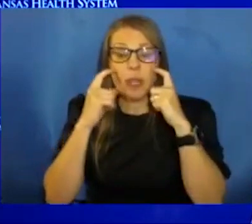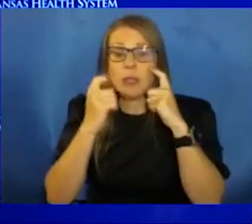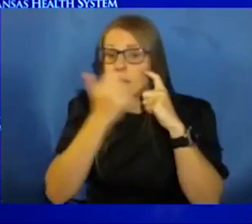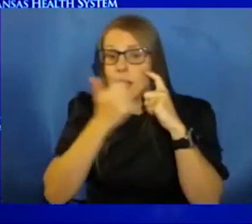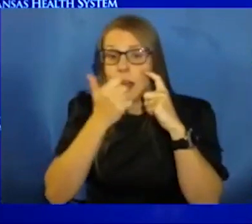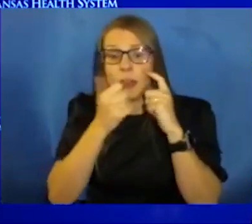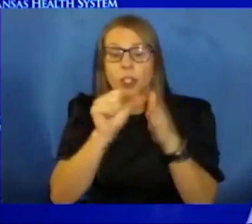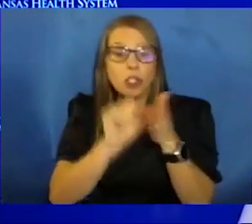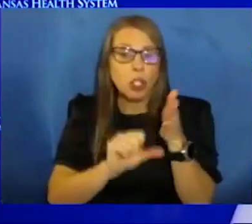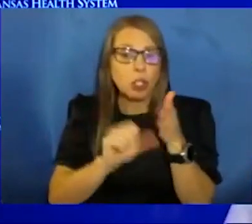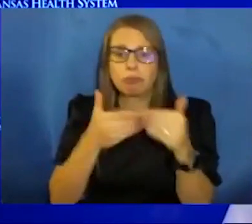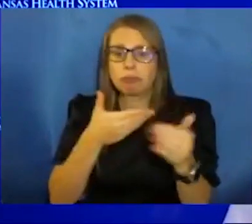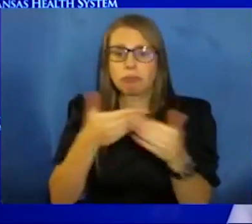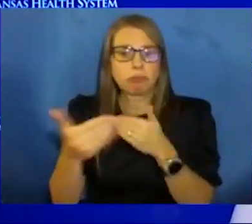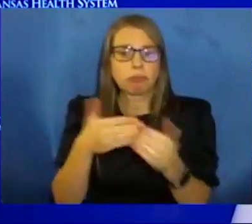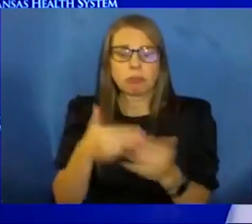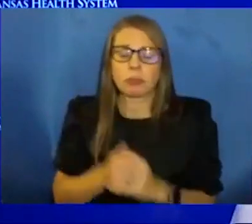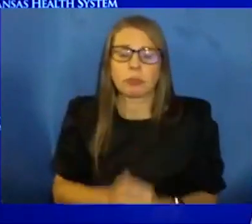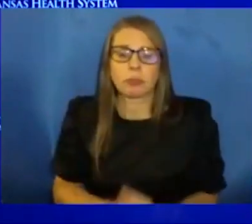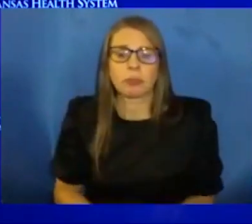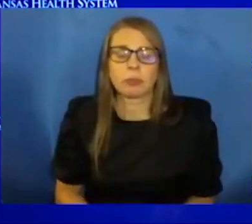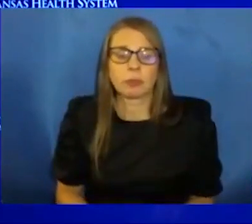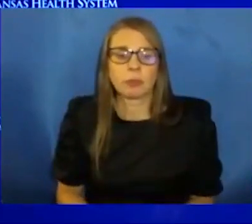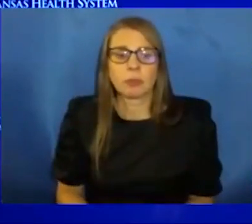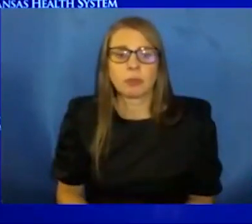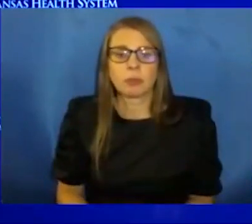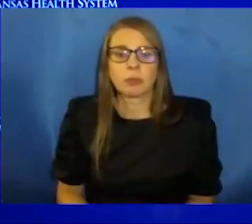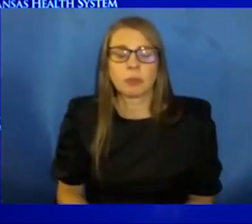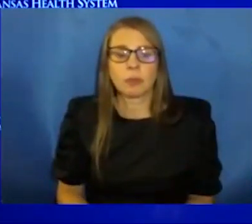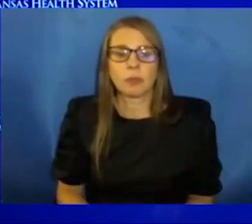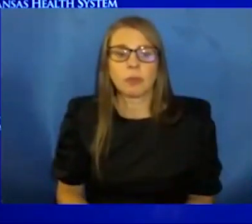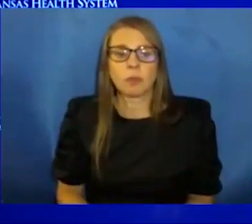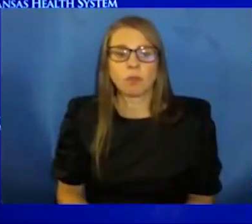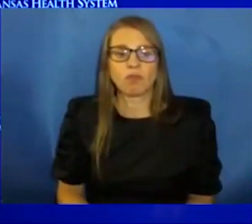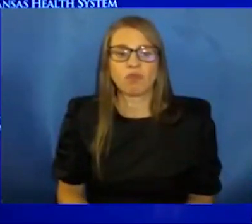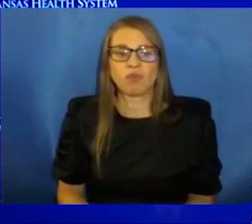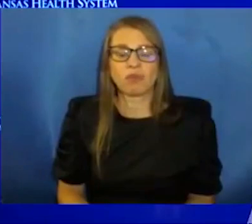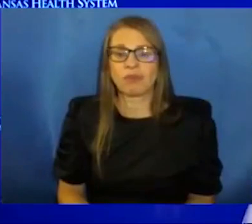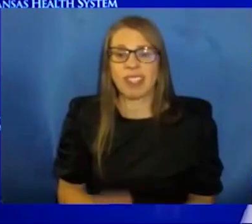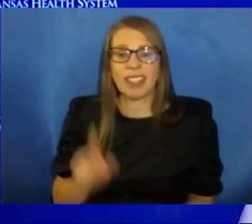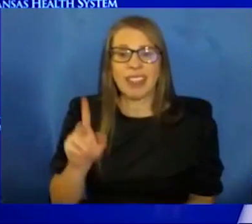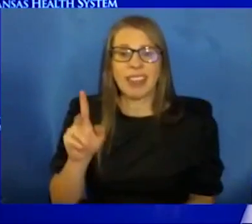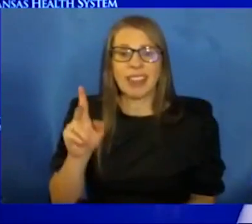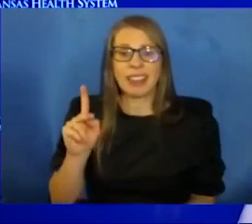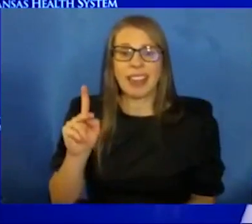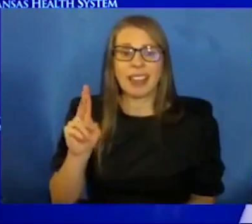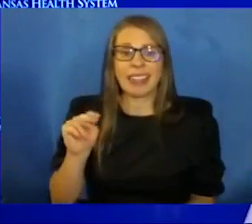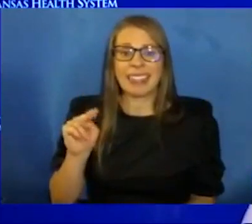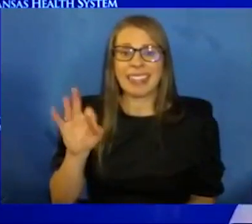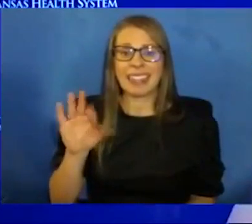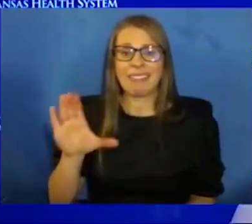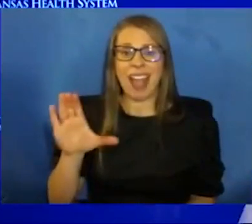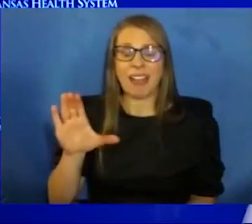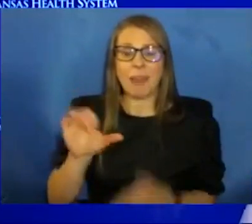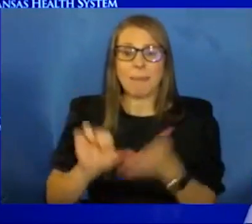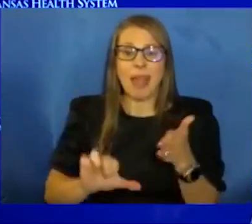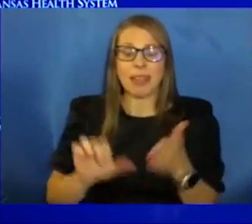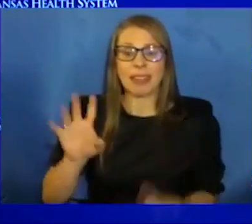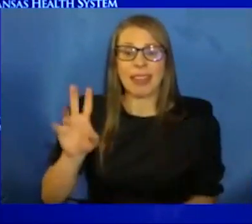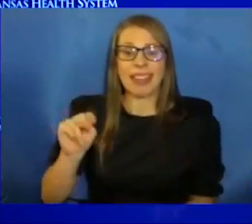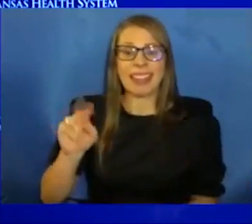what was tested. That is what they recommend. But really in their recommendations is that you have a better fit of the mask, whether that's a